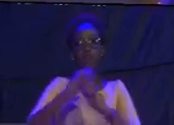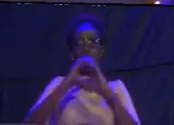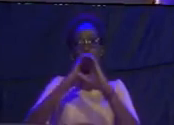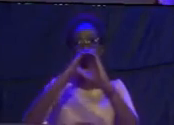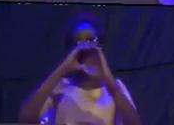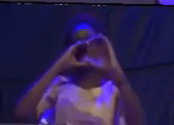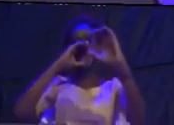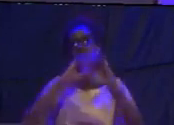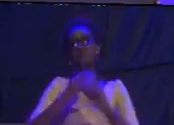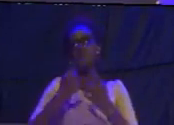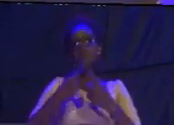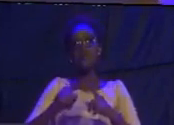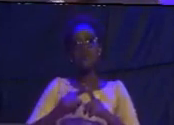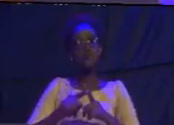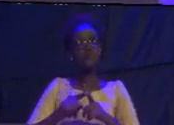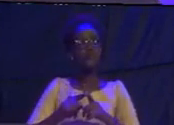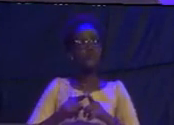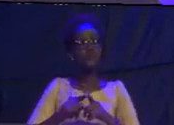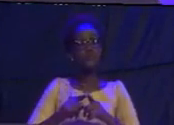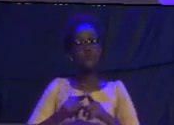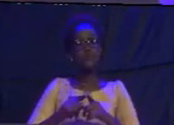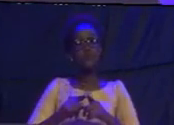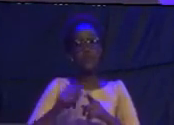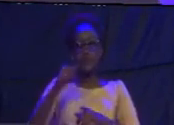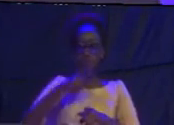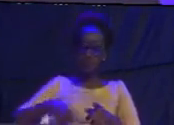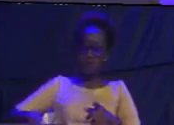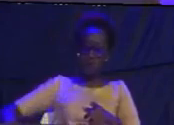They said, after we have gone around the city